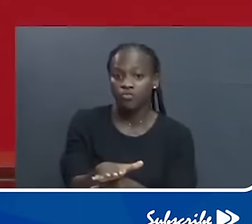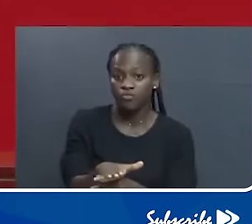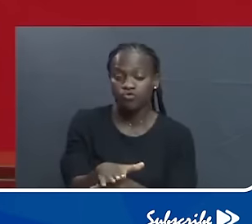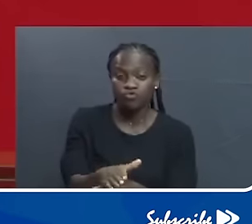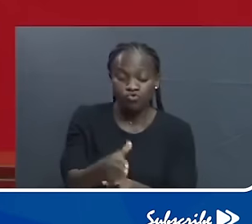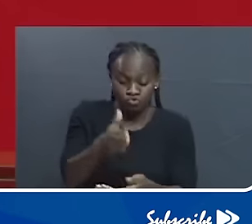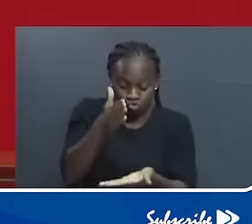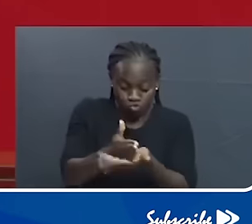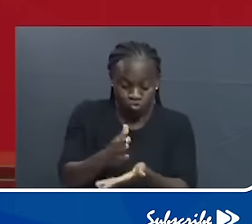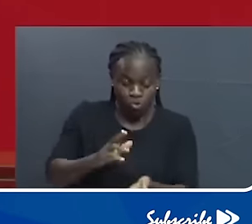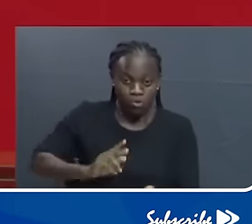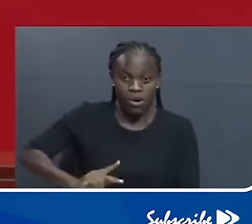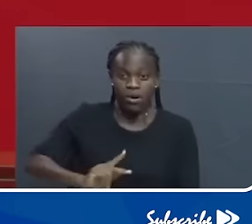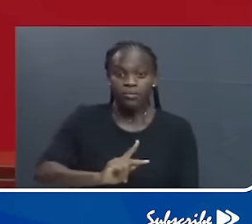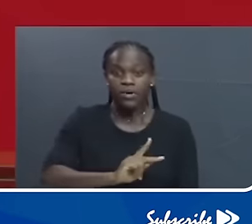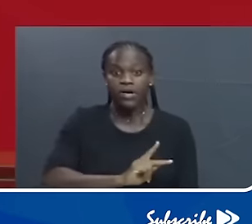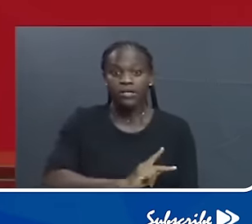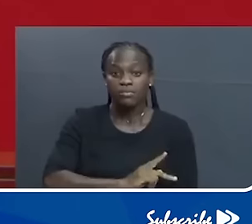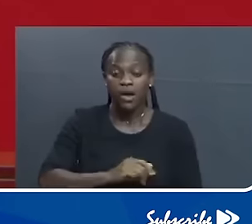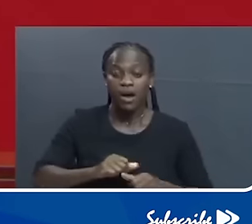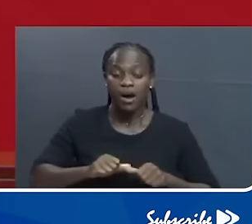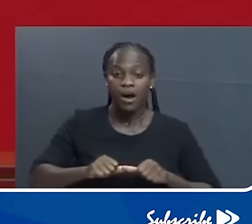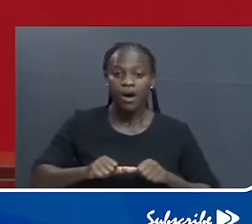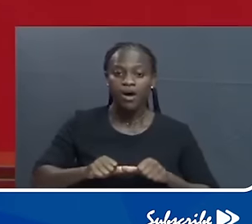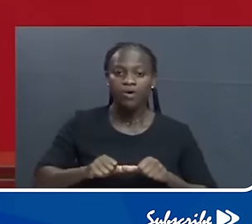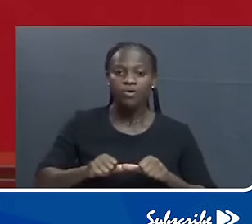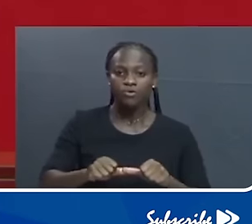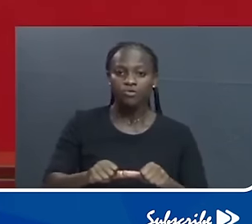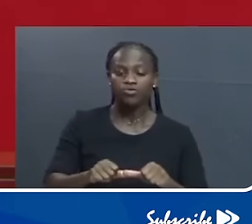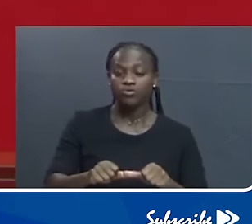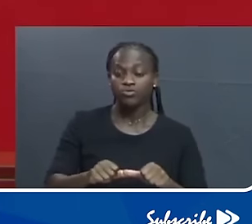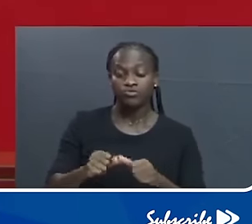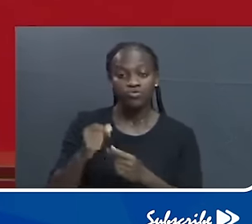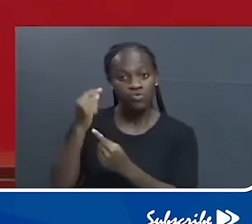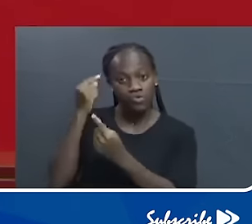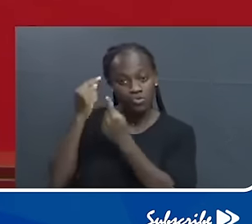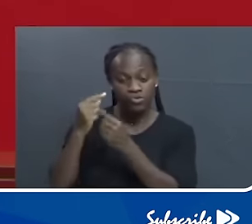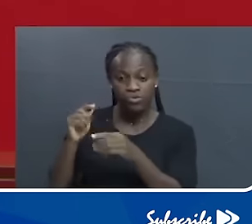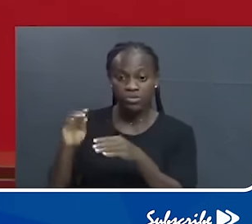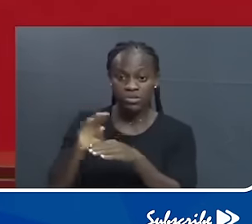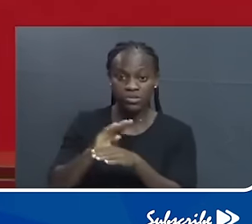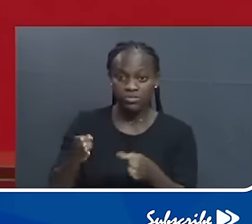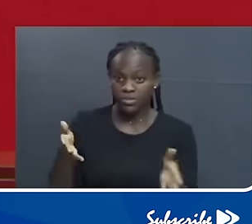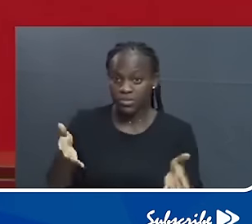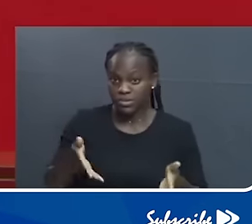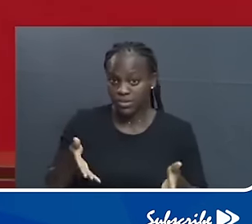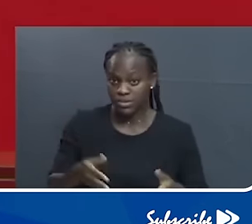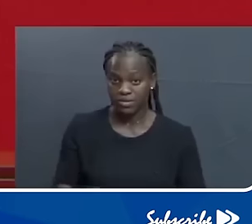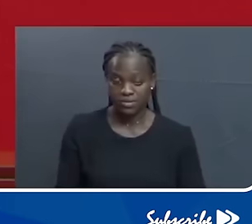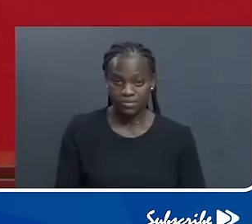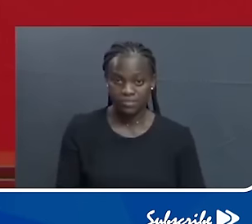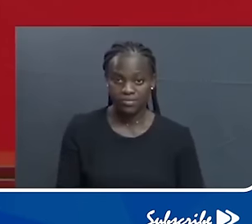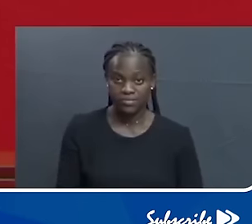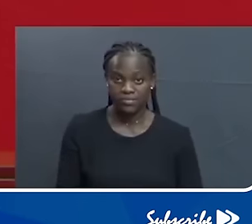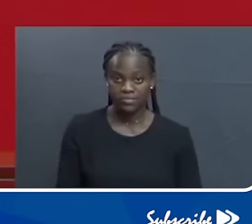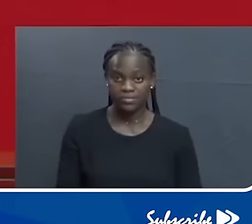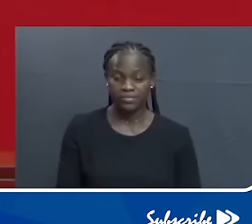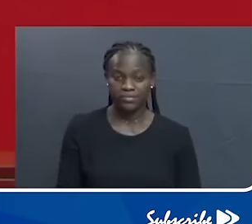enjoin Parliament from proceeding with the consideration of the business in the House.